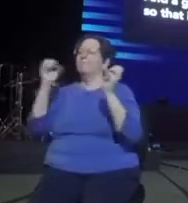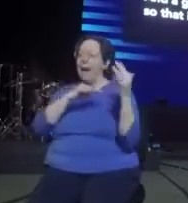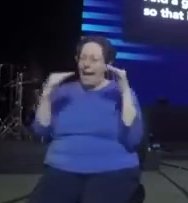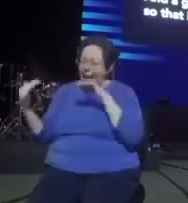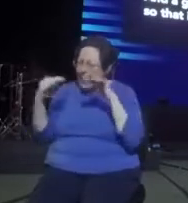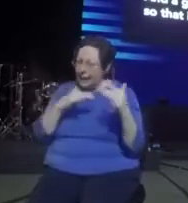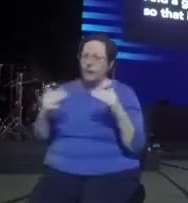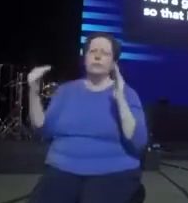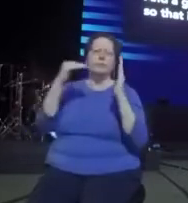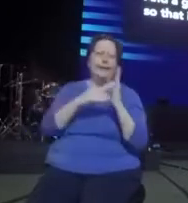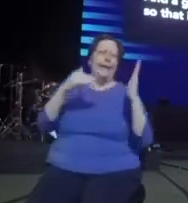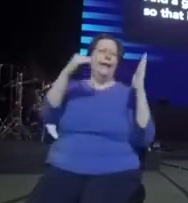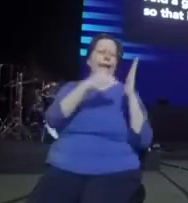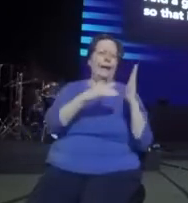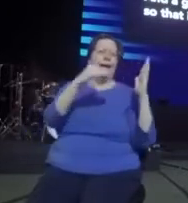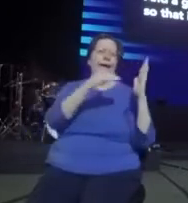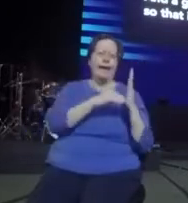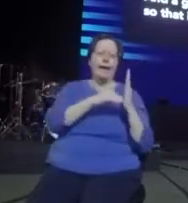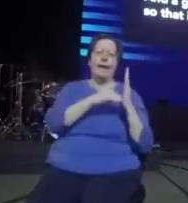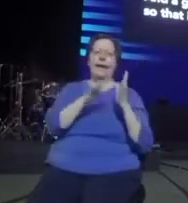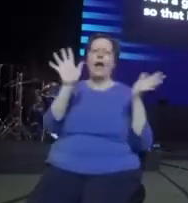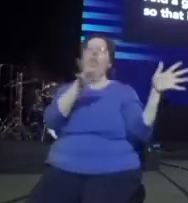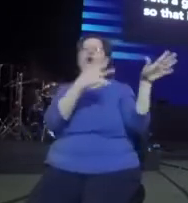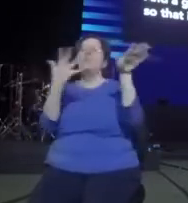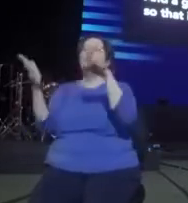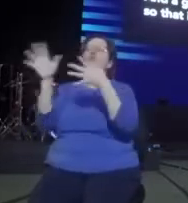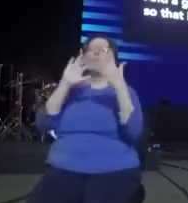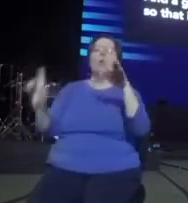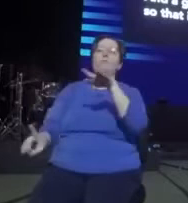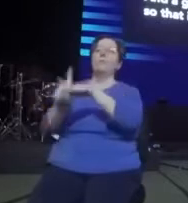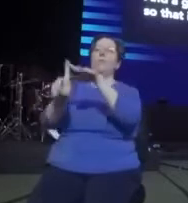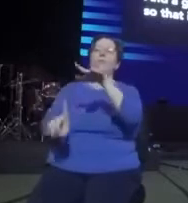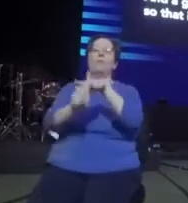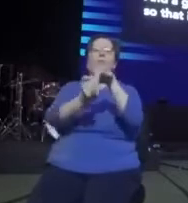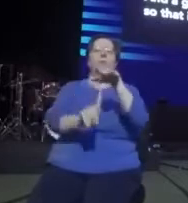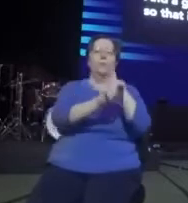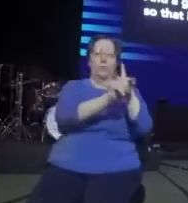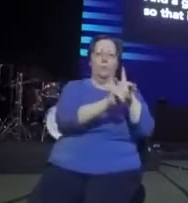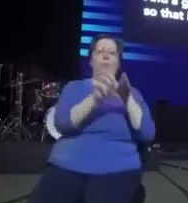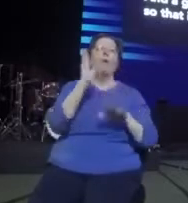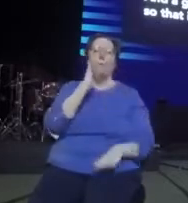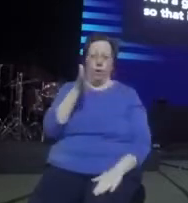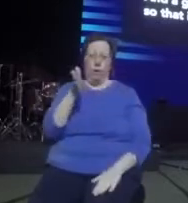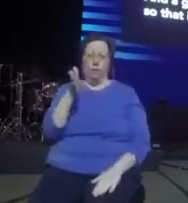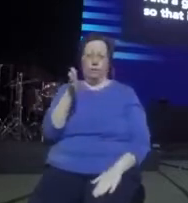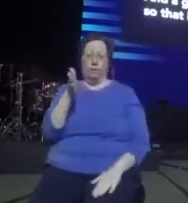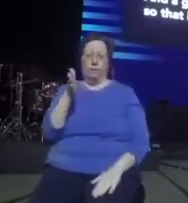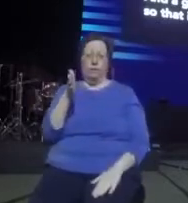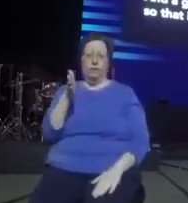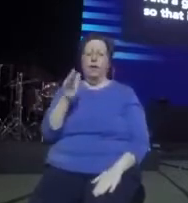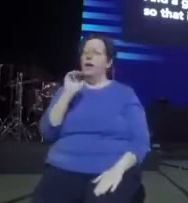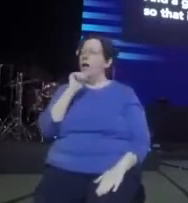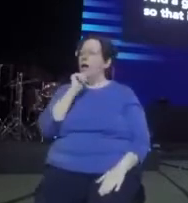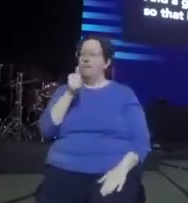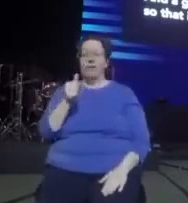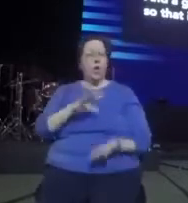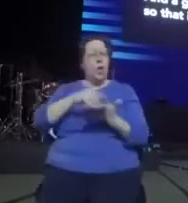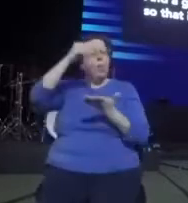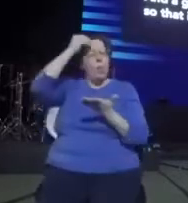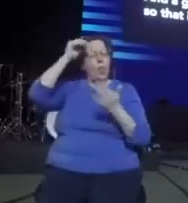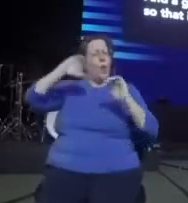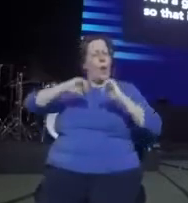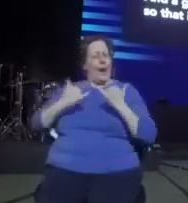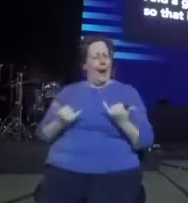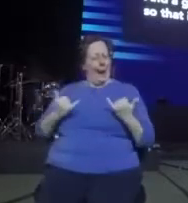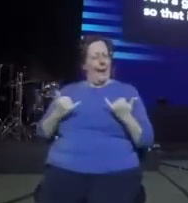and over and over, a windstorm will come up in your boat. And if you don't get the patterns down and